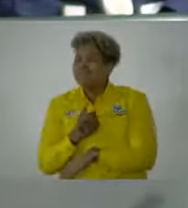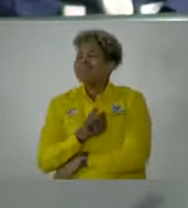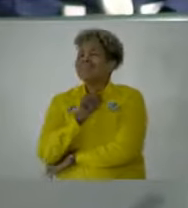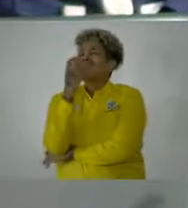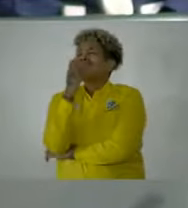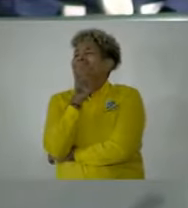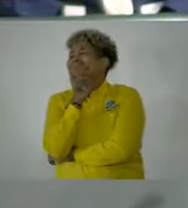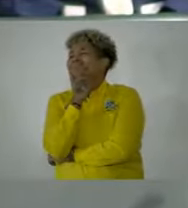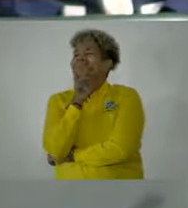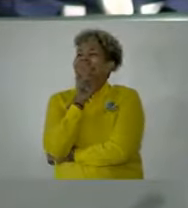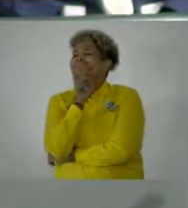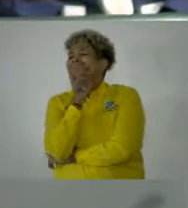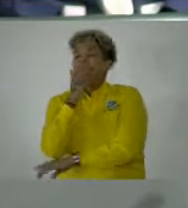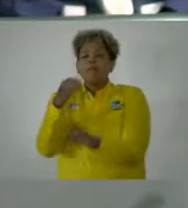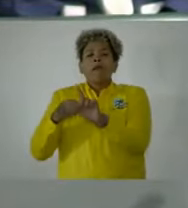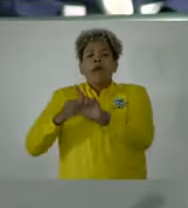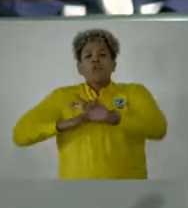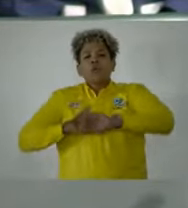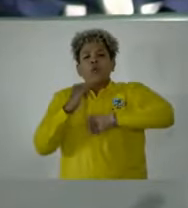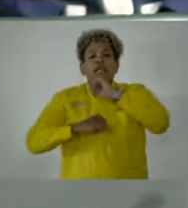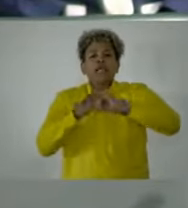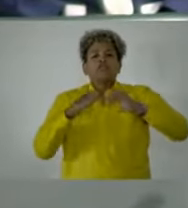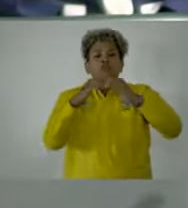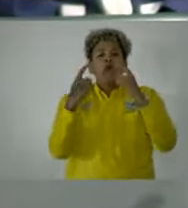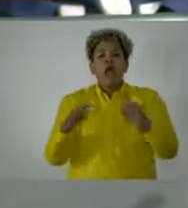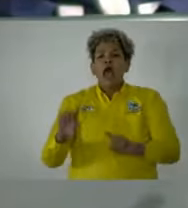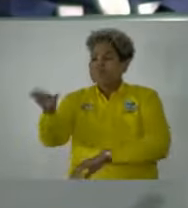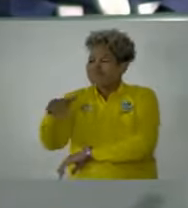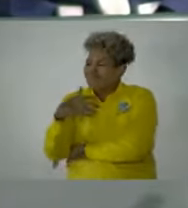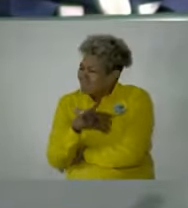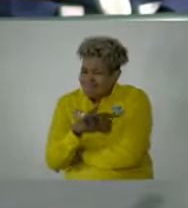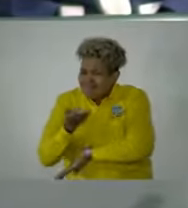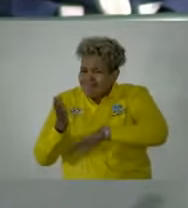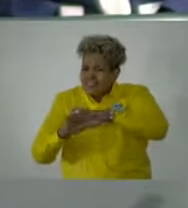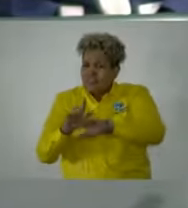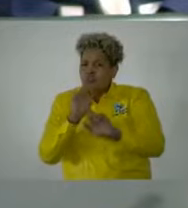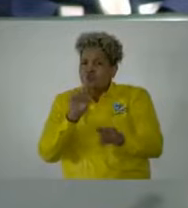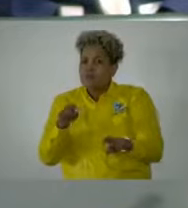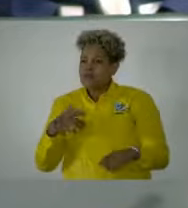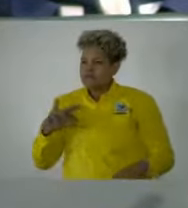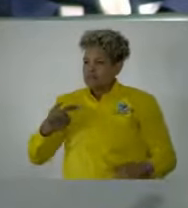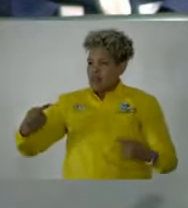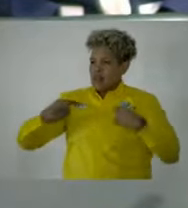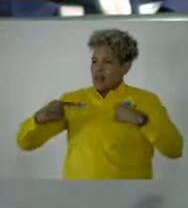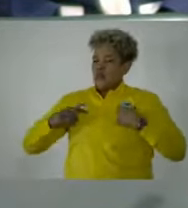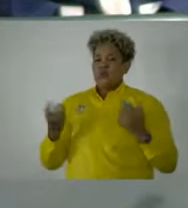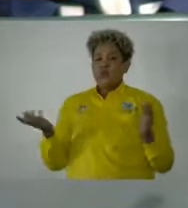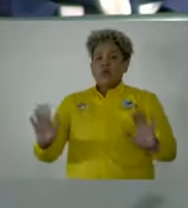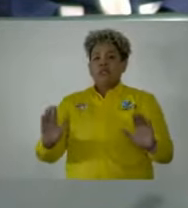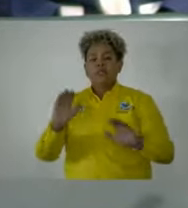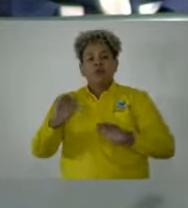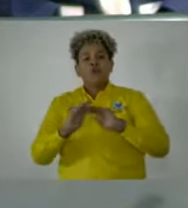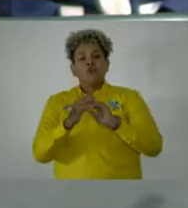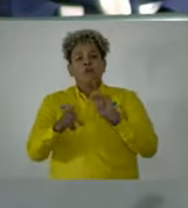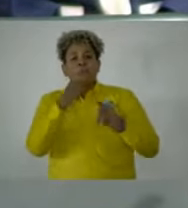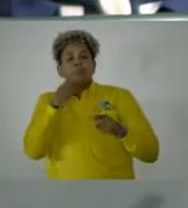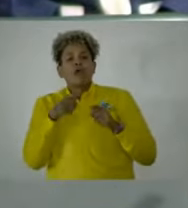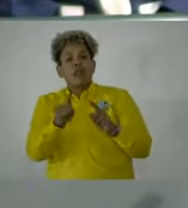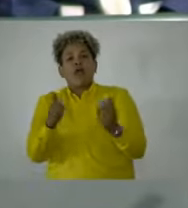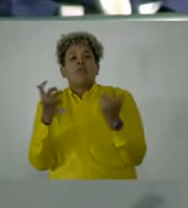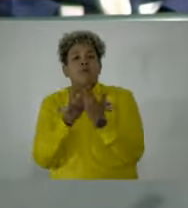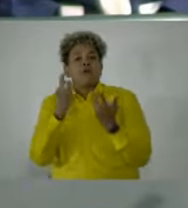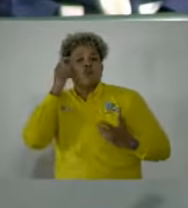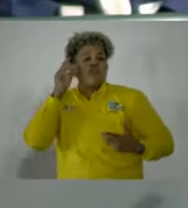the impartiality of our institutions, increasing reports of fear of victimization by Jamaicans not aligned to the